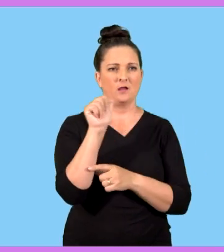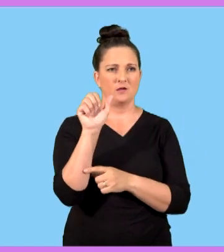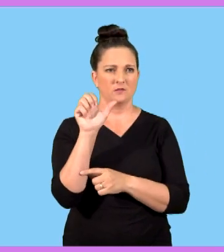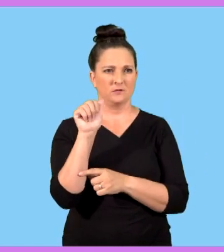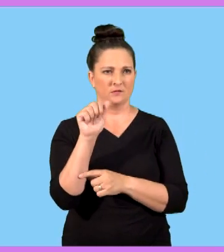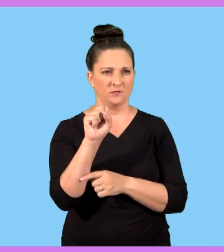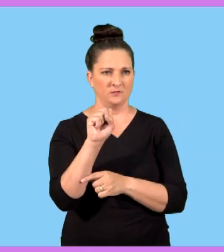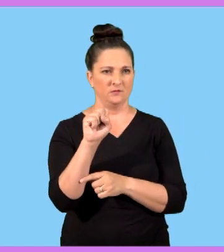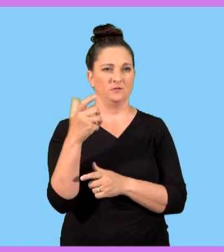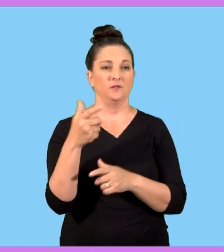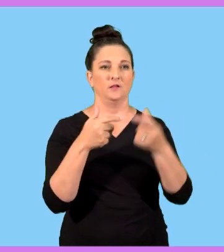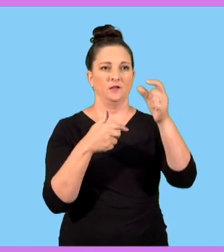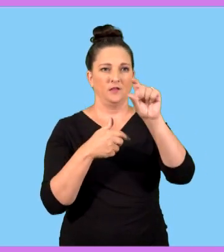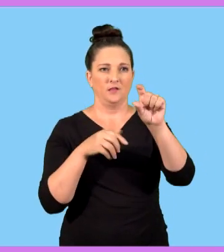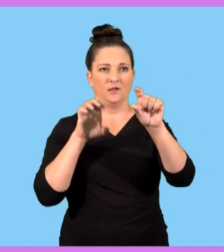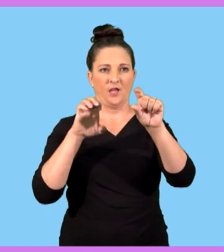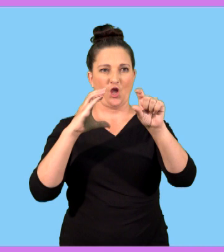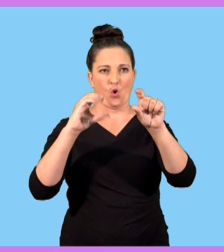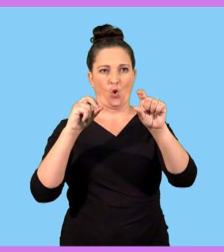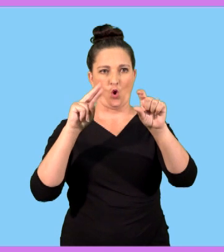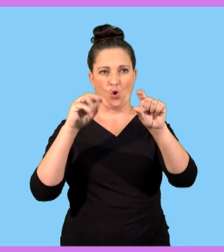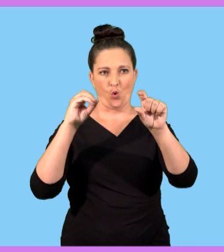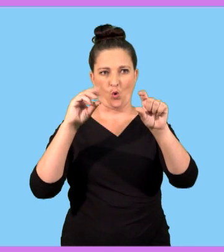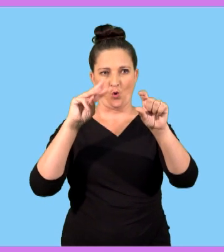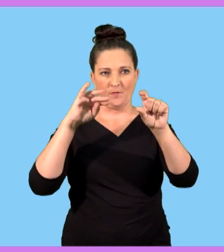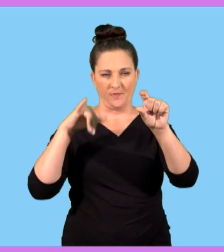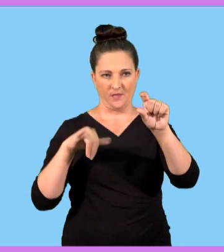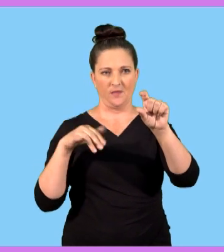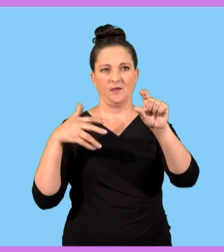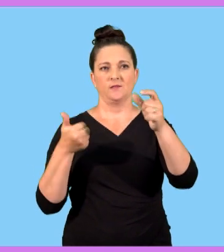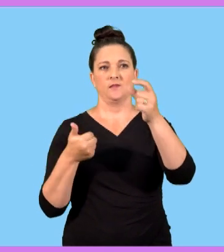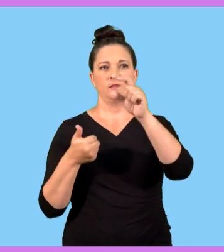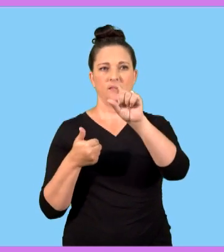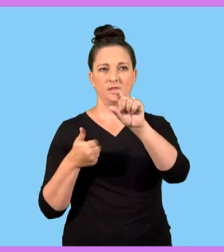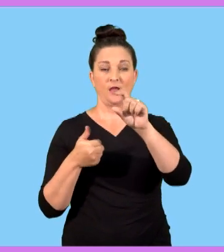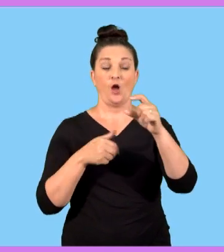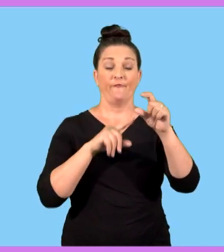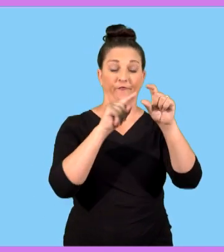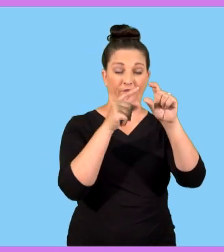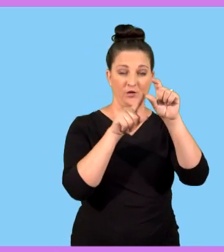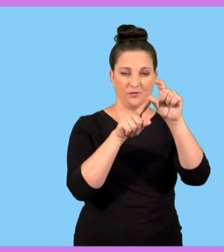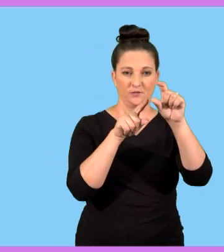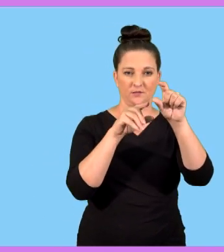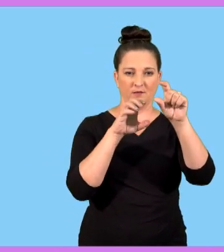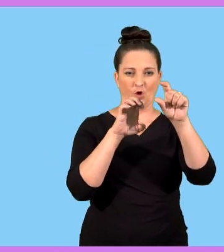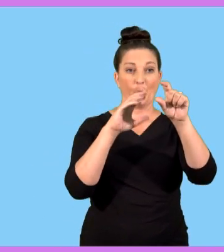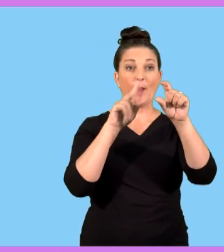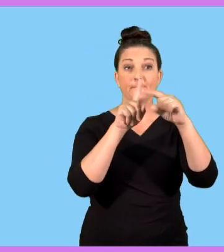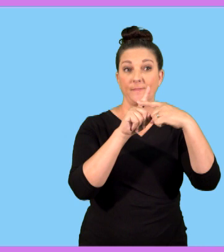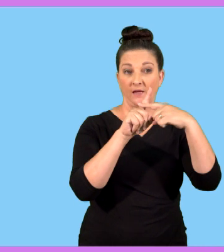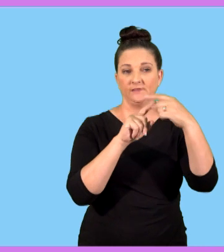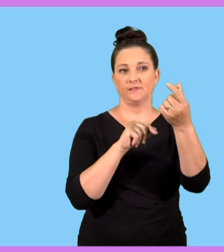here. That's your first class, economy class, right? Economy plus first of all. Then we have our